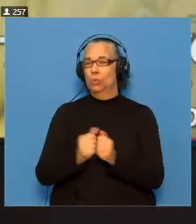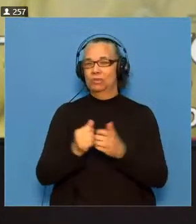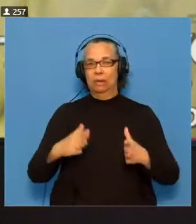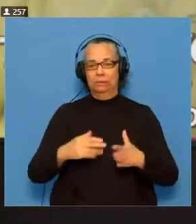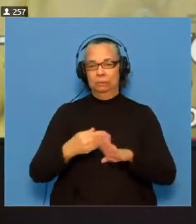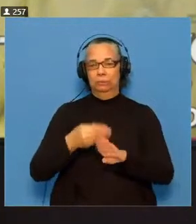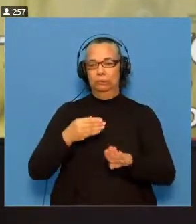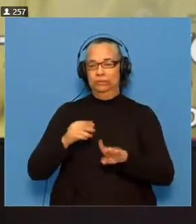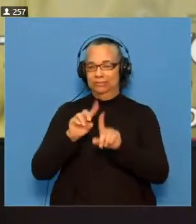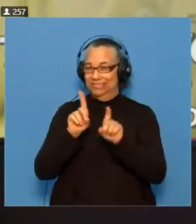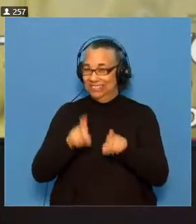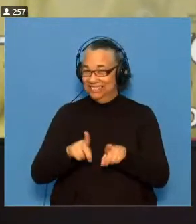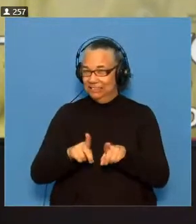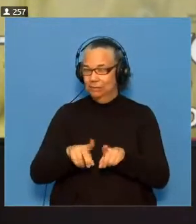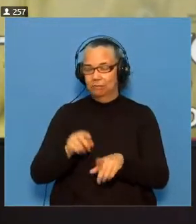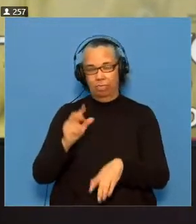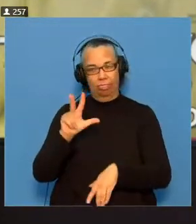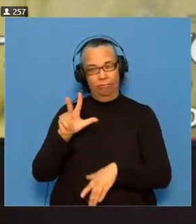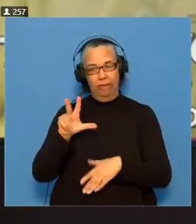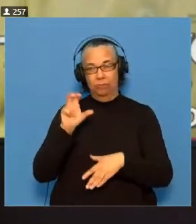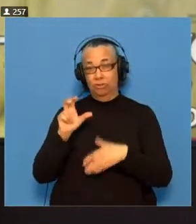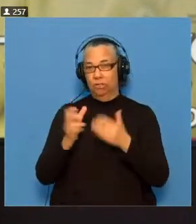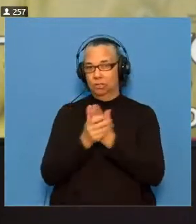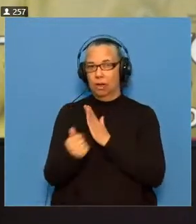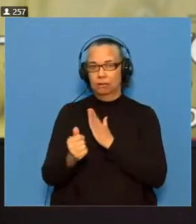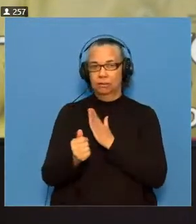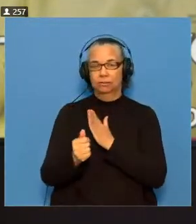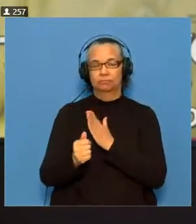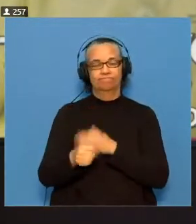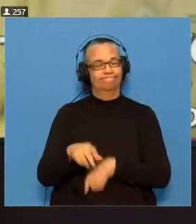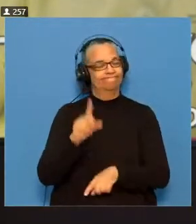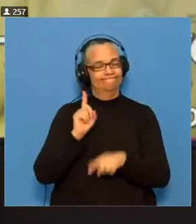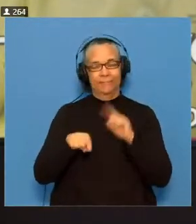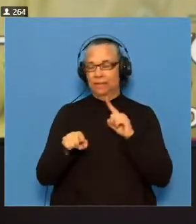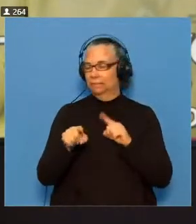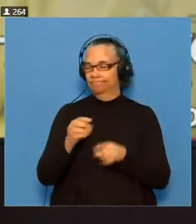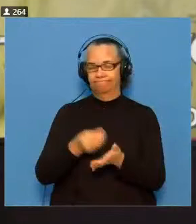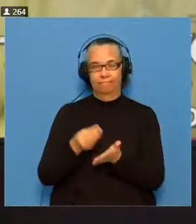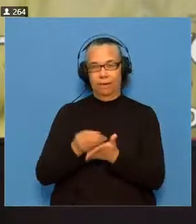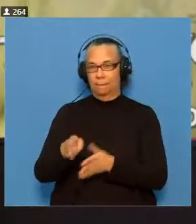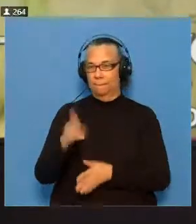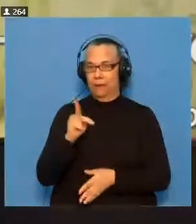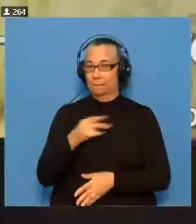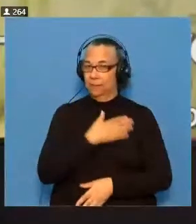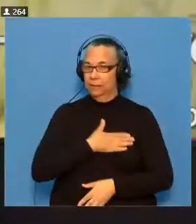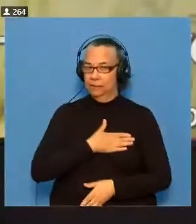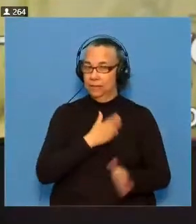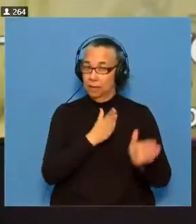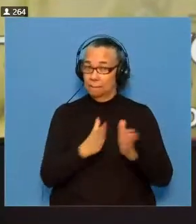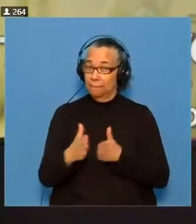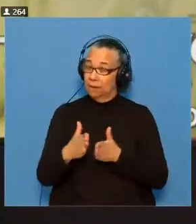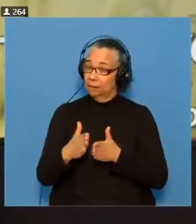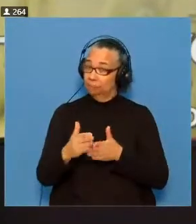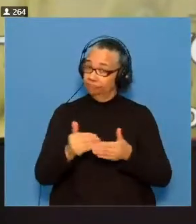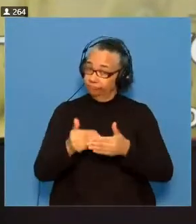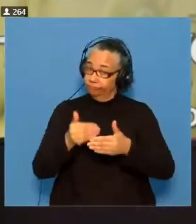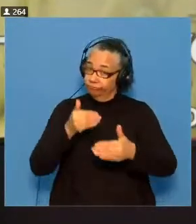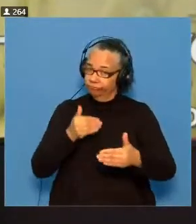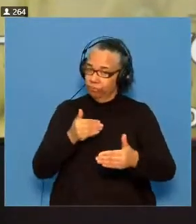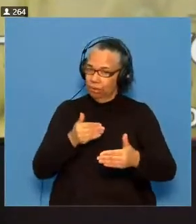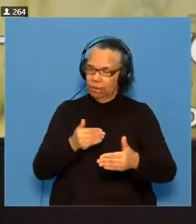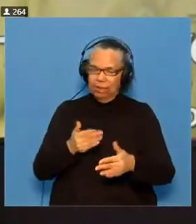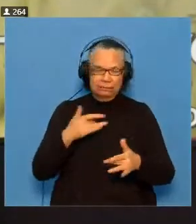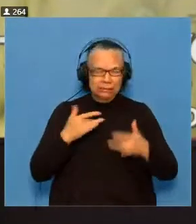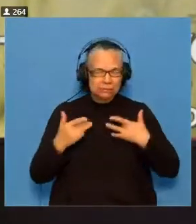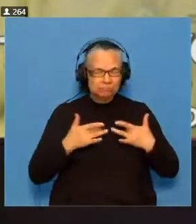the airport. There are no refunds, so you are advised to plan ahead and carefully consider if you should be traveling